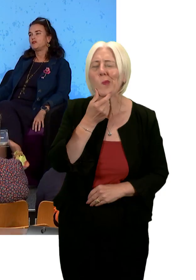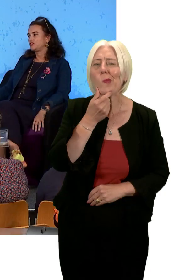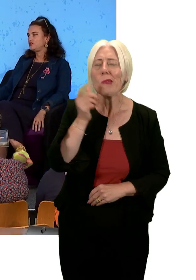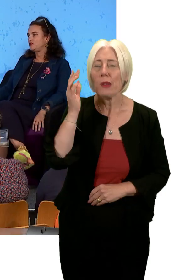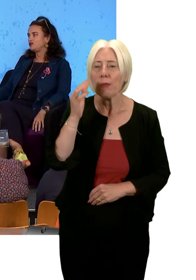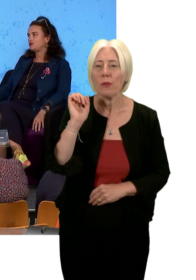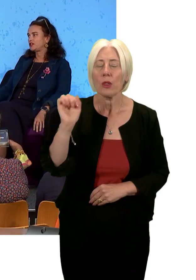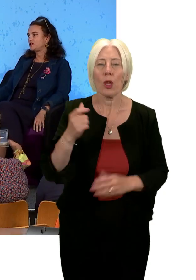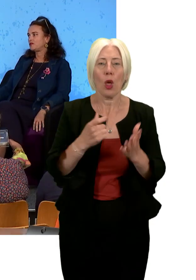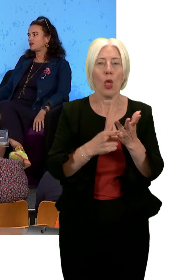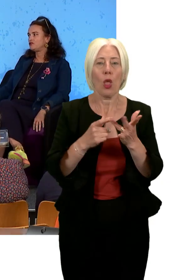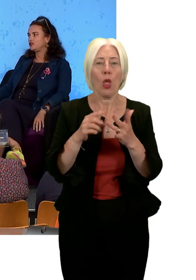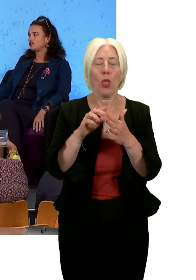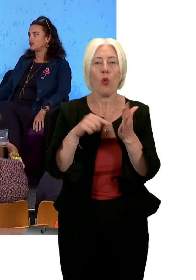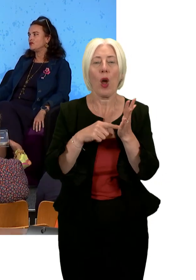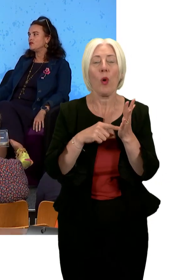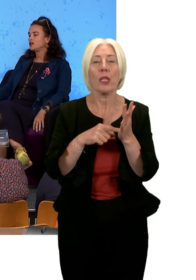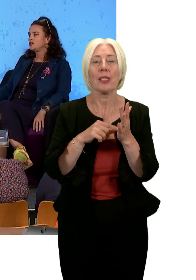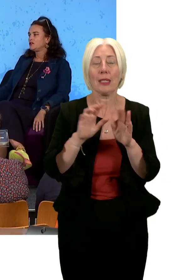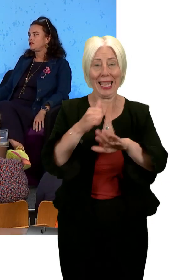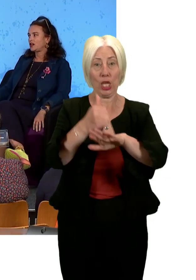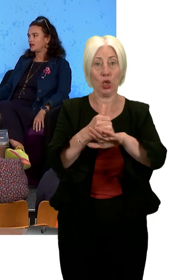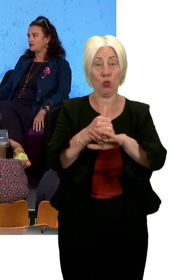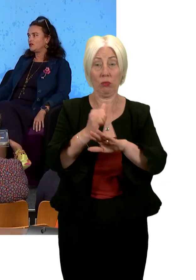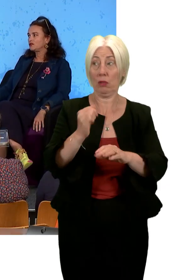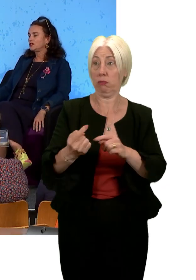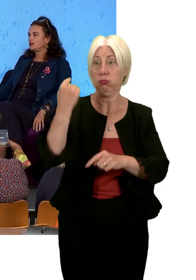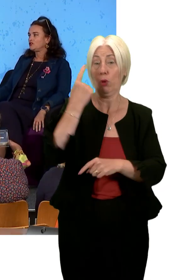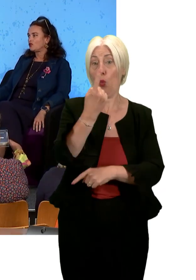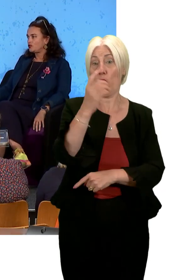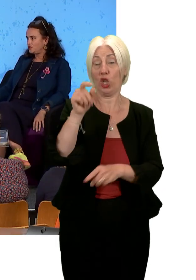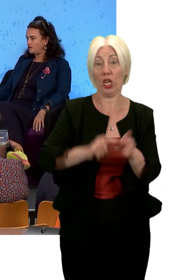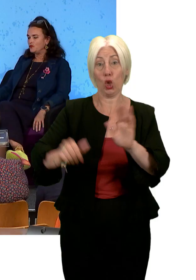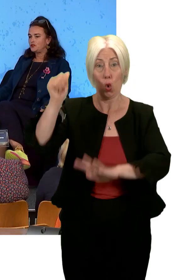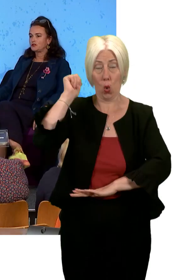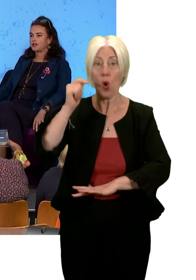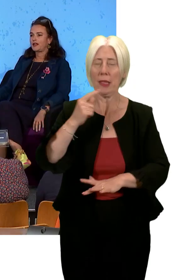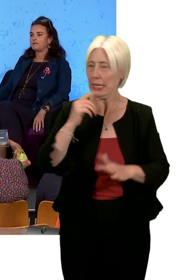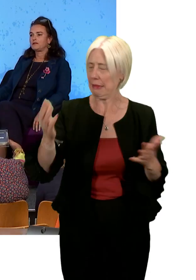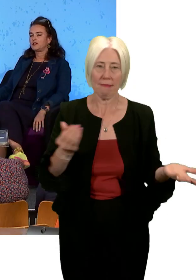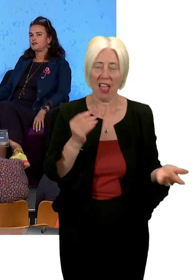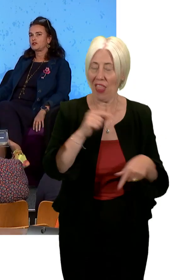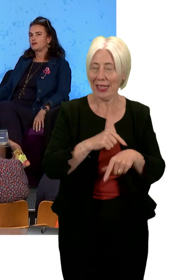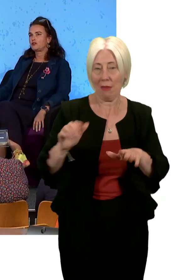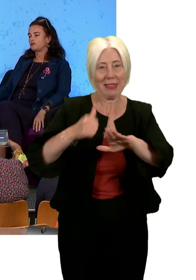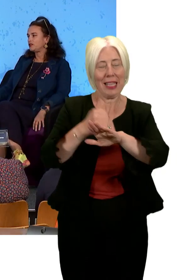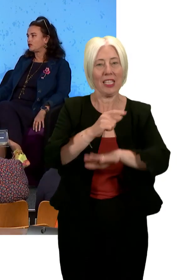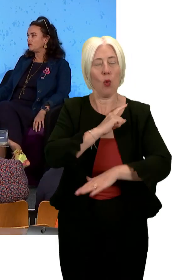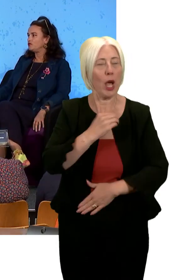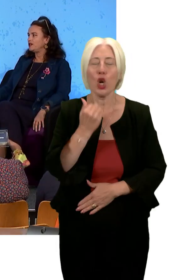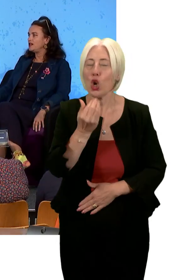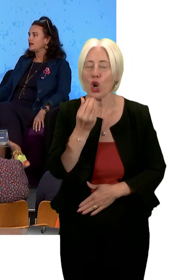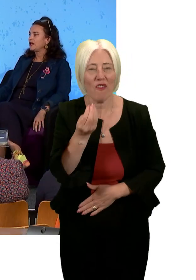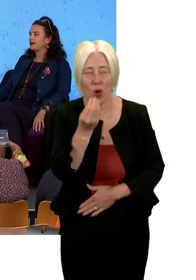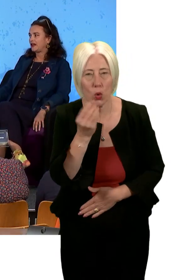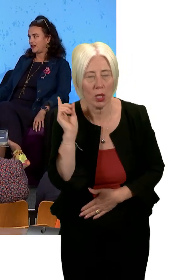the Rowett Institute was set up 100 years ago to tackle the shortage of food, and Lord Boydor